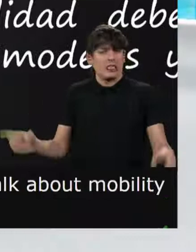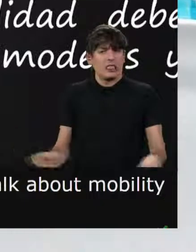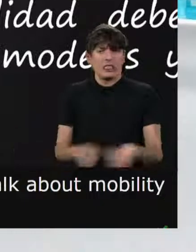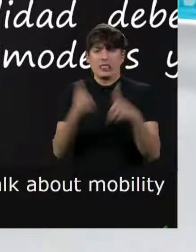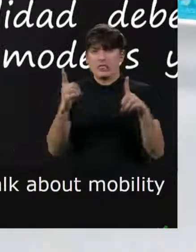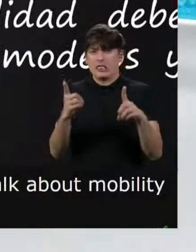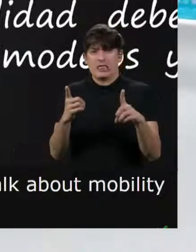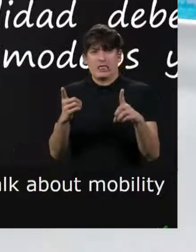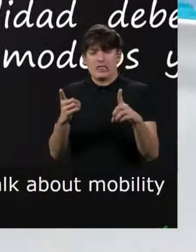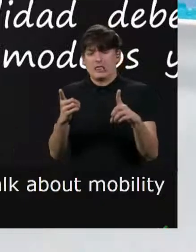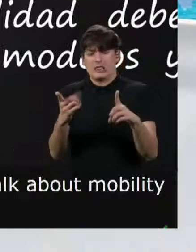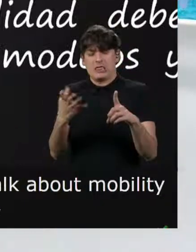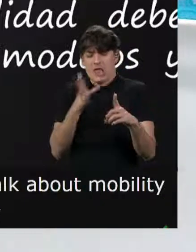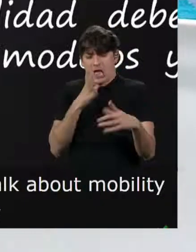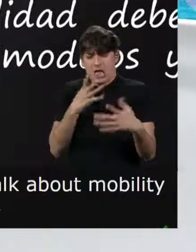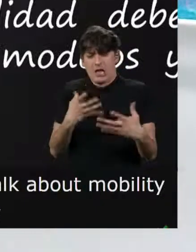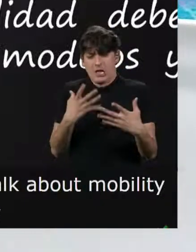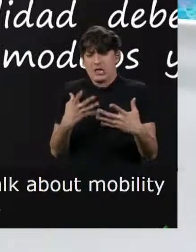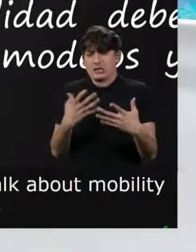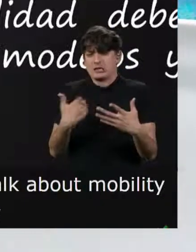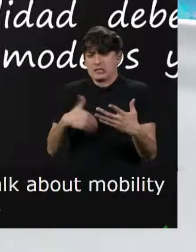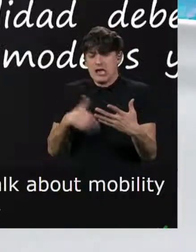regardless